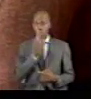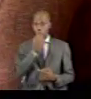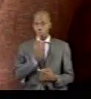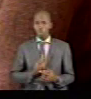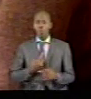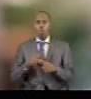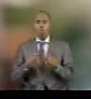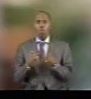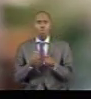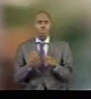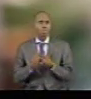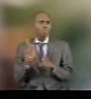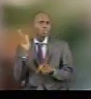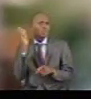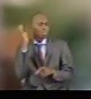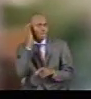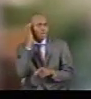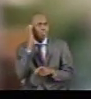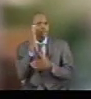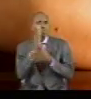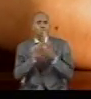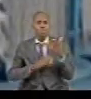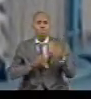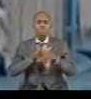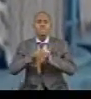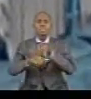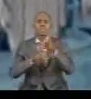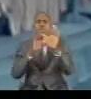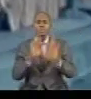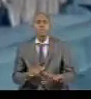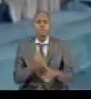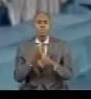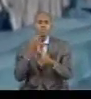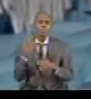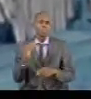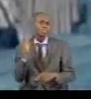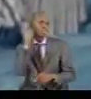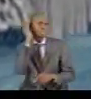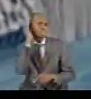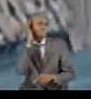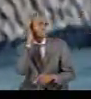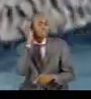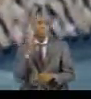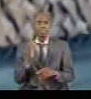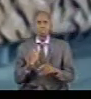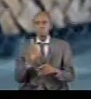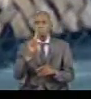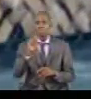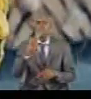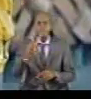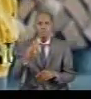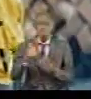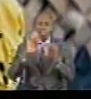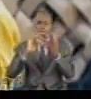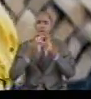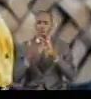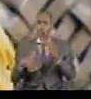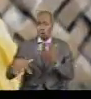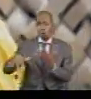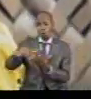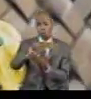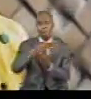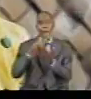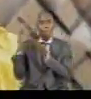radio, over the television, over the internet. All those things bring deception to